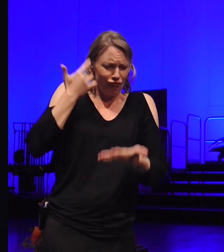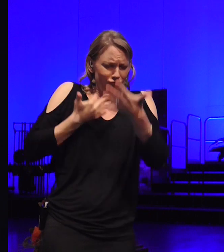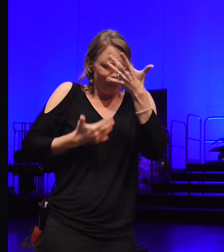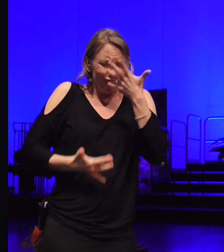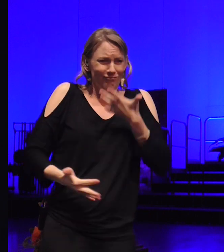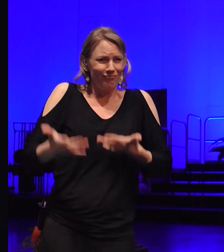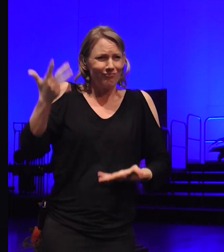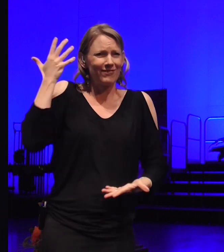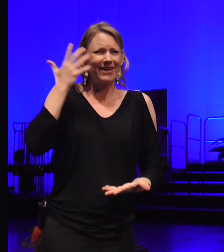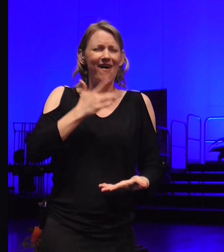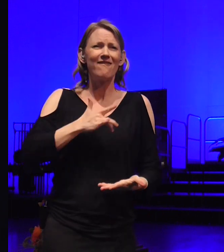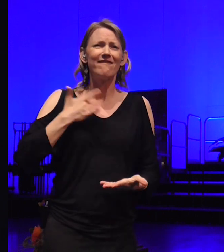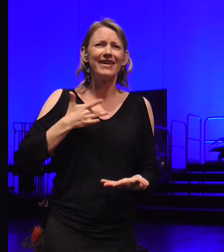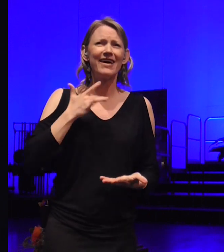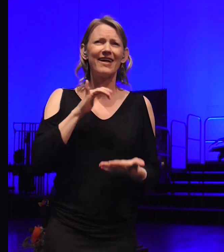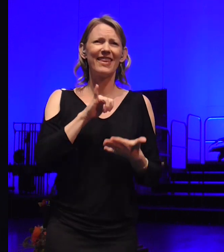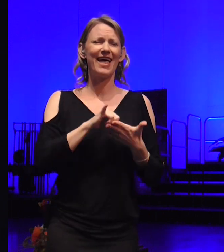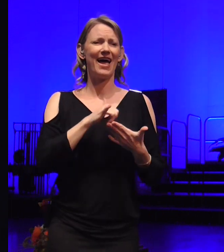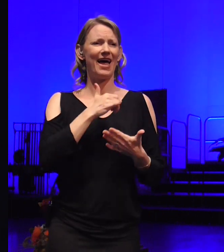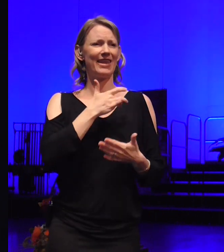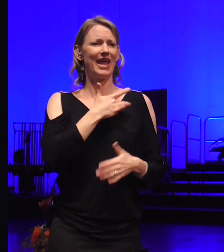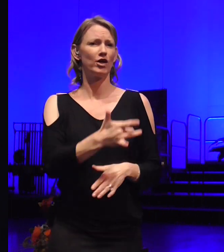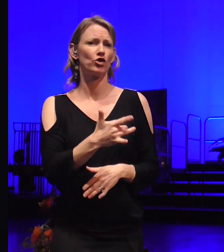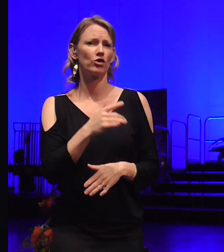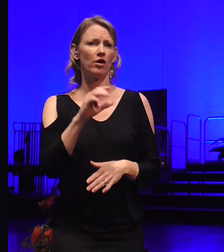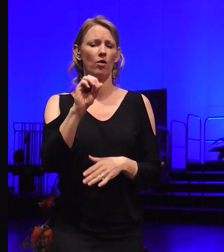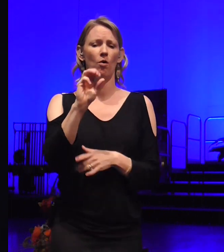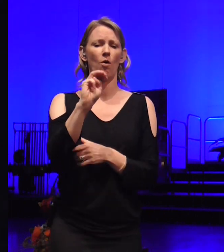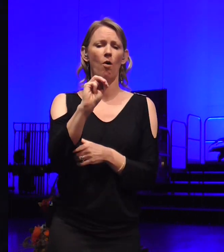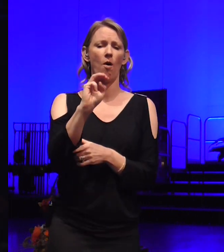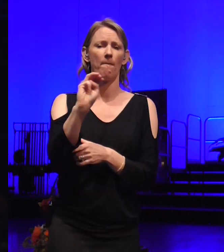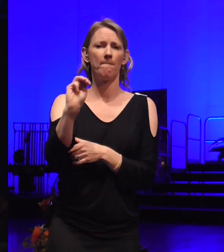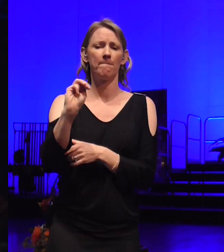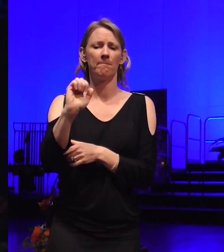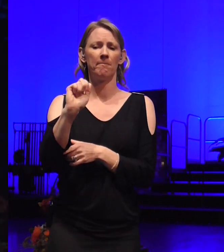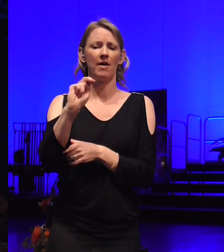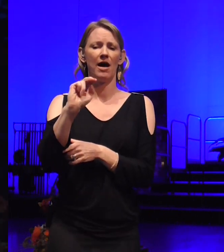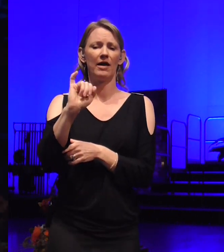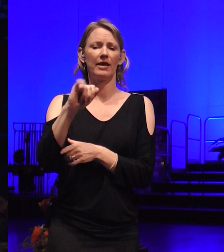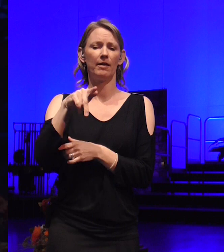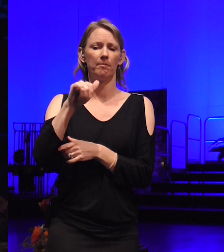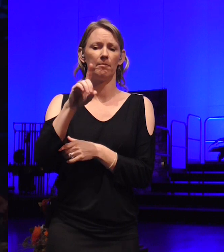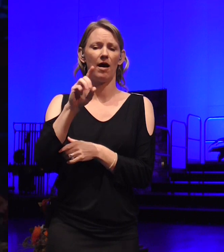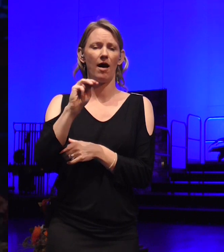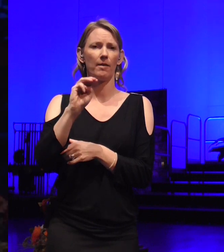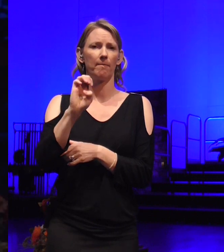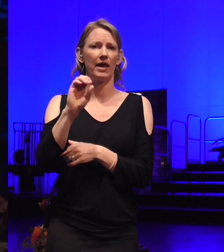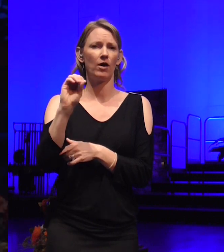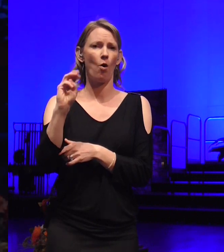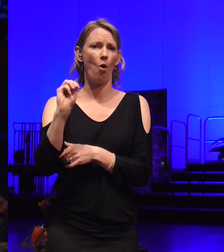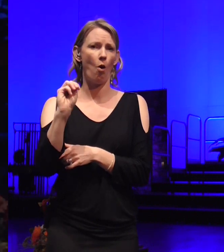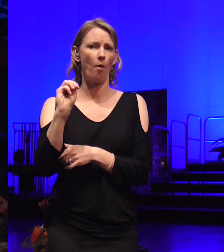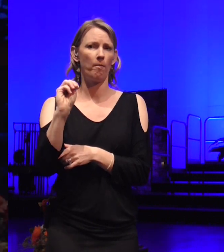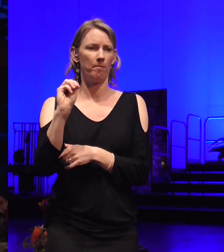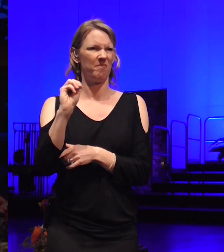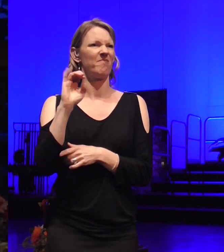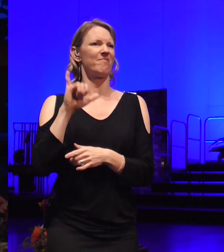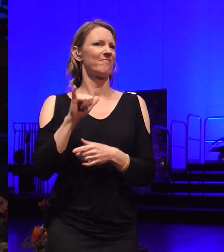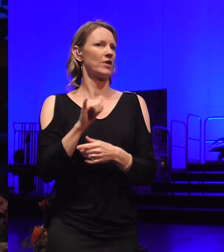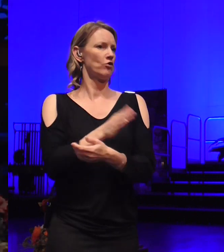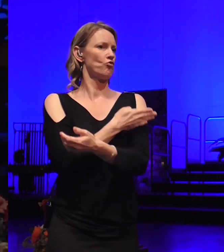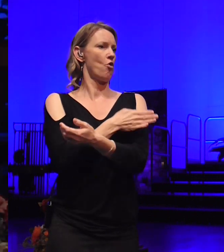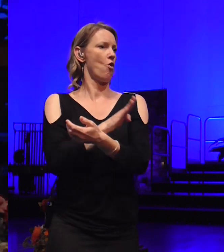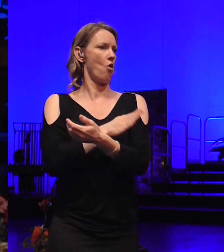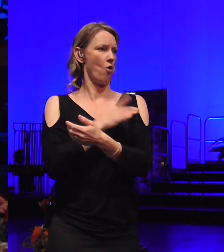to feel the nature of Om Mani Padme Hum as we open to receive Tom's